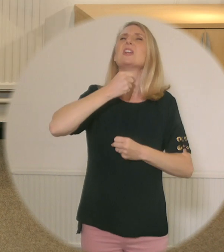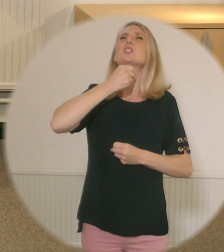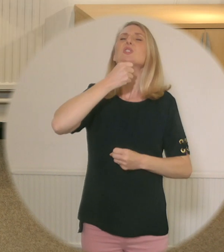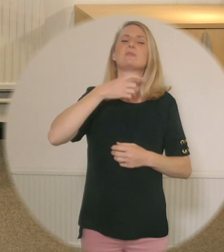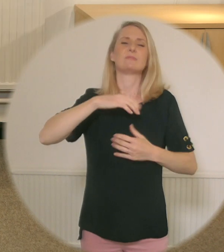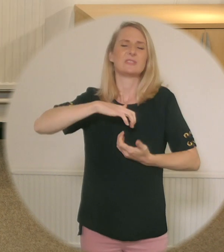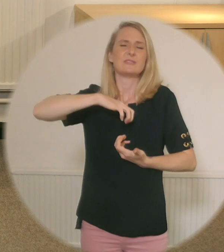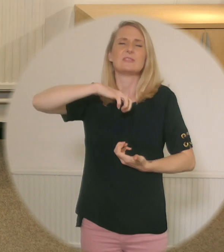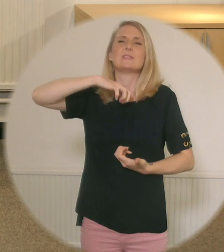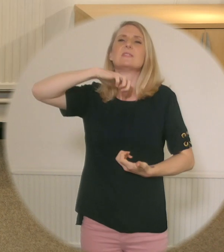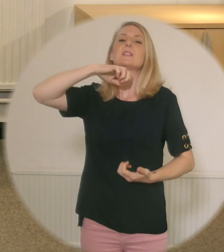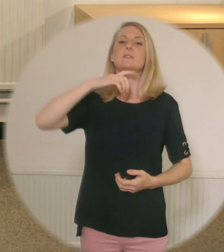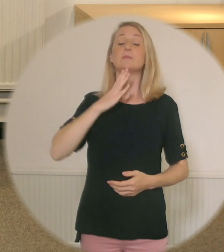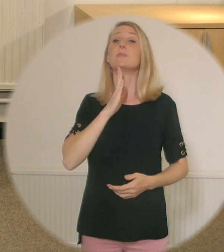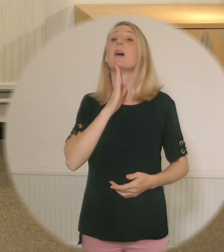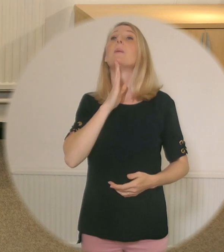lifting the chin,